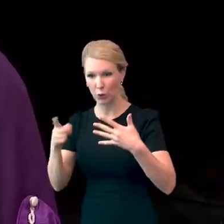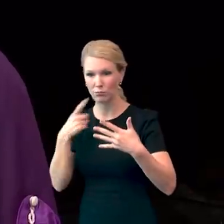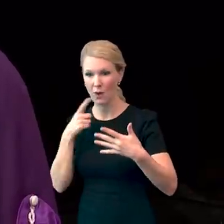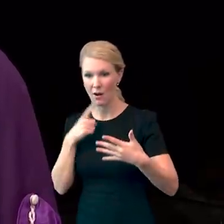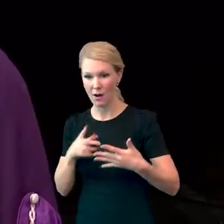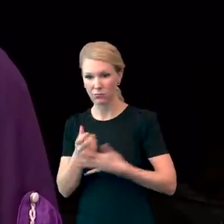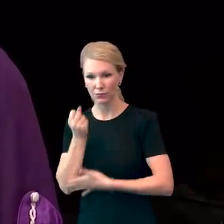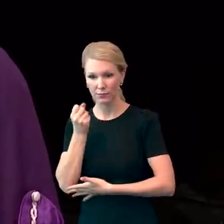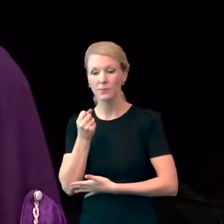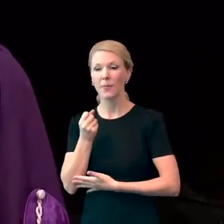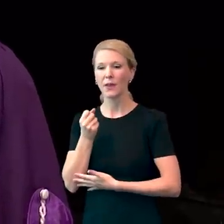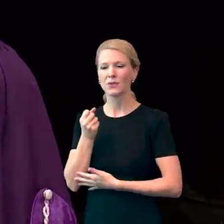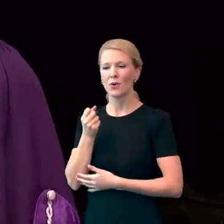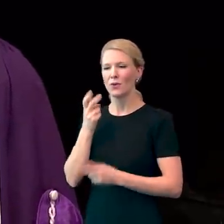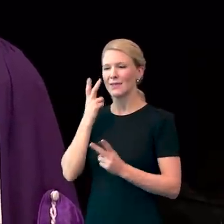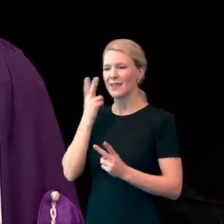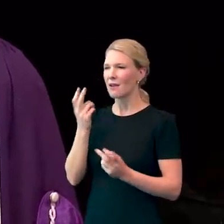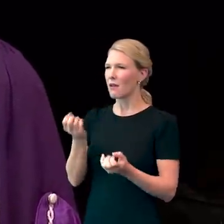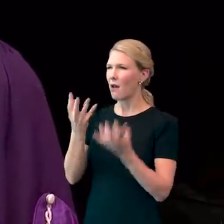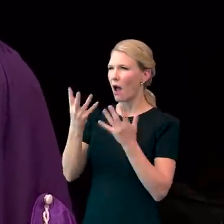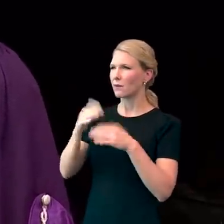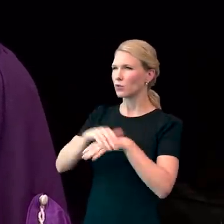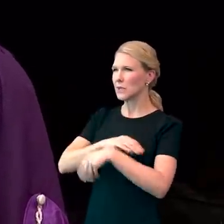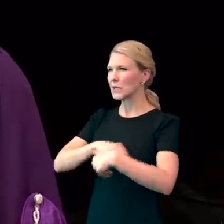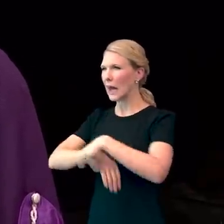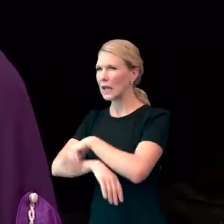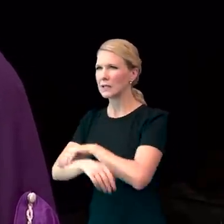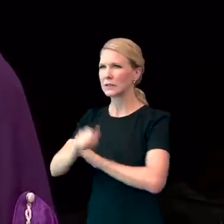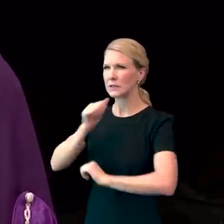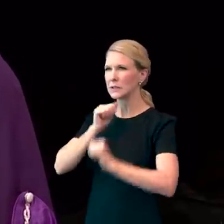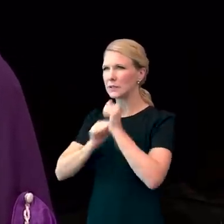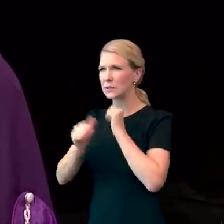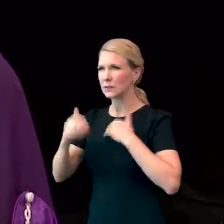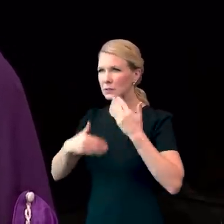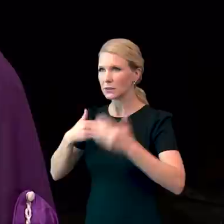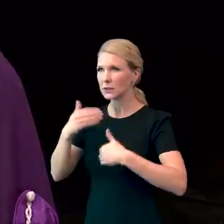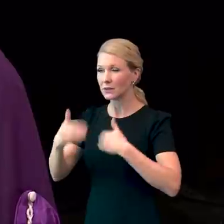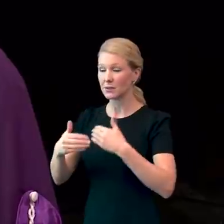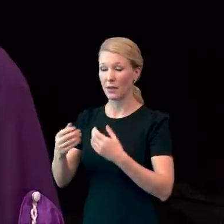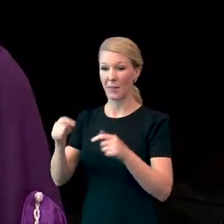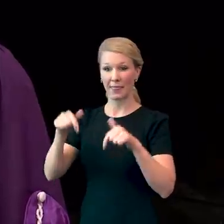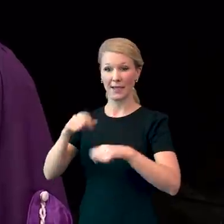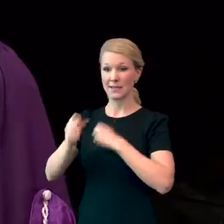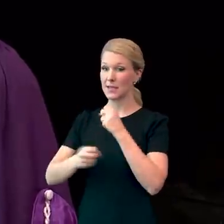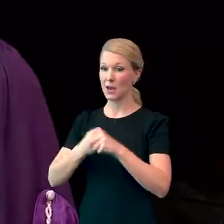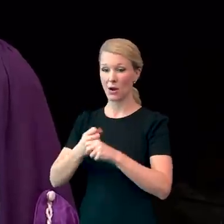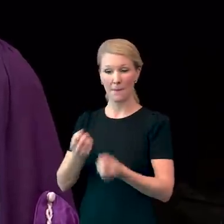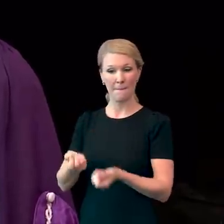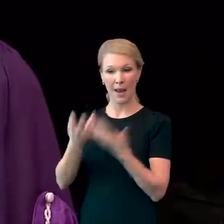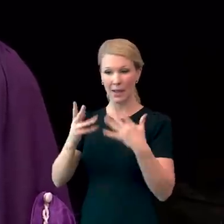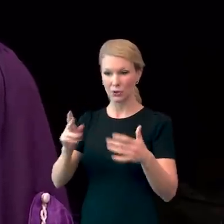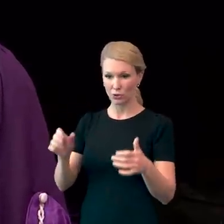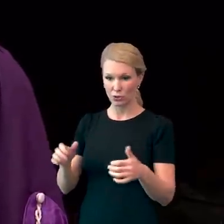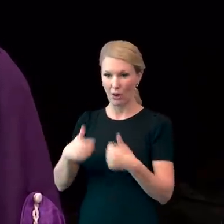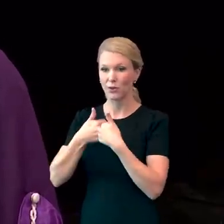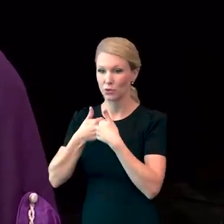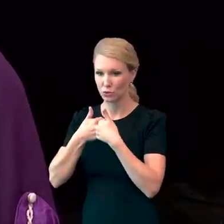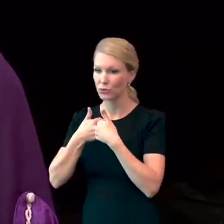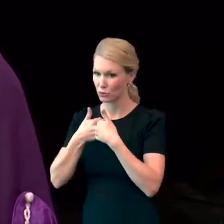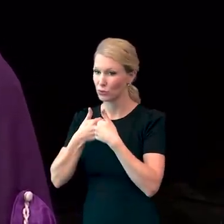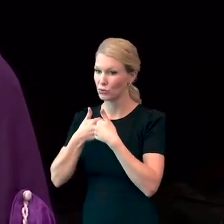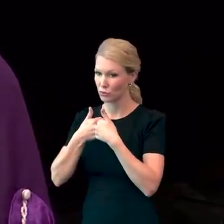University. In particular, you've shown great resilience during the past year, which has brought many challenges, great and